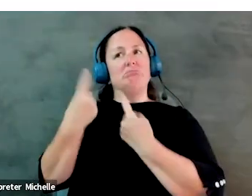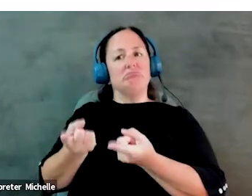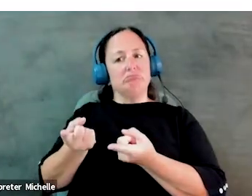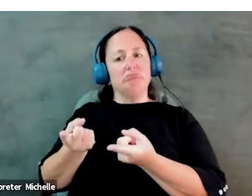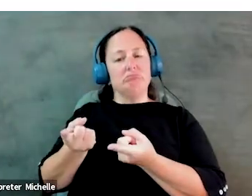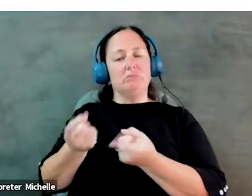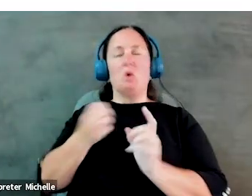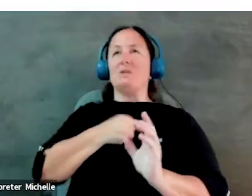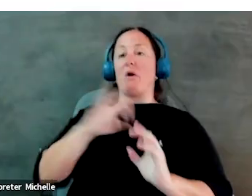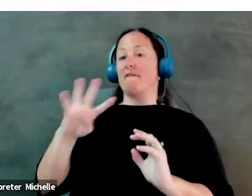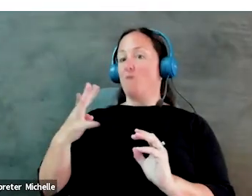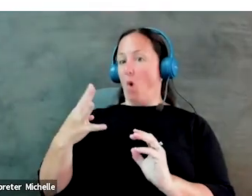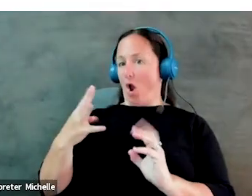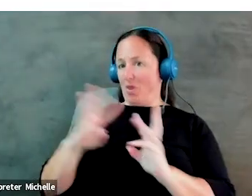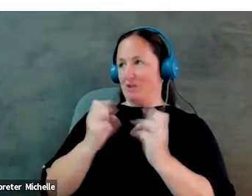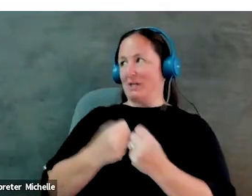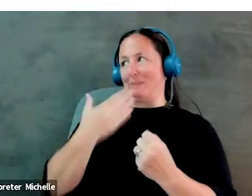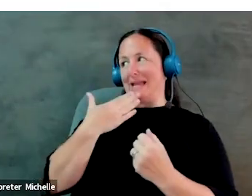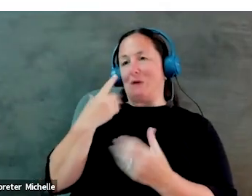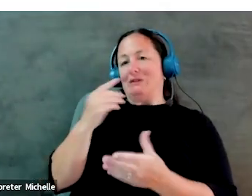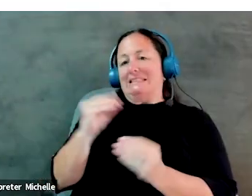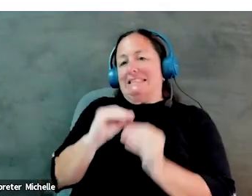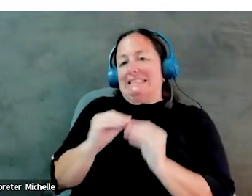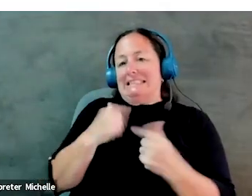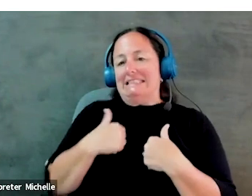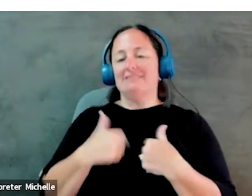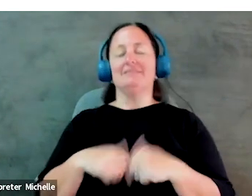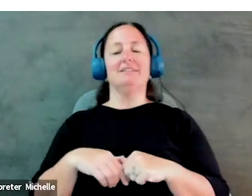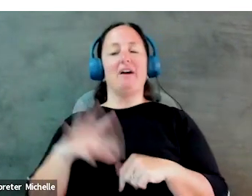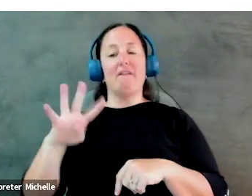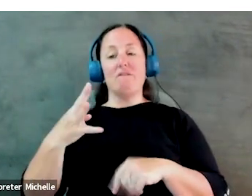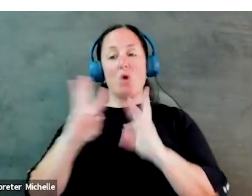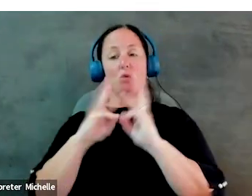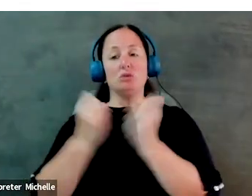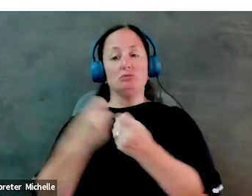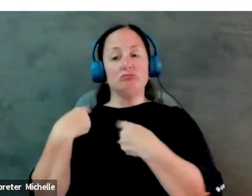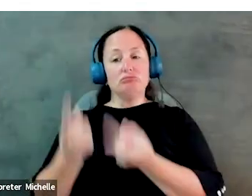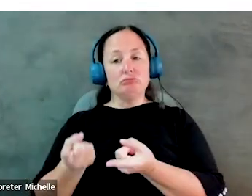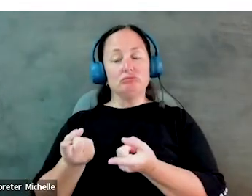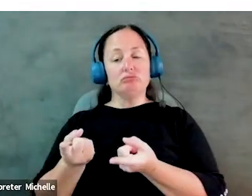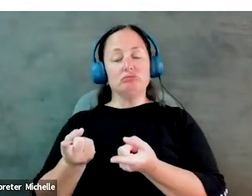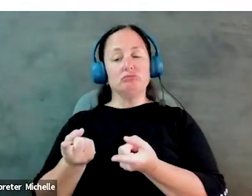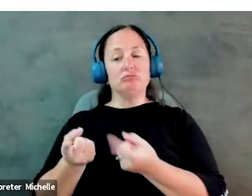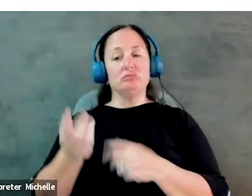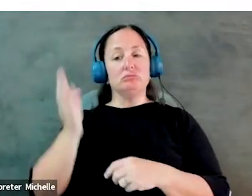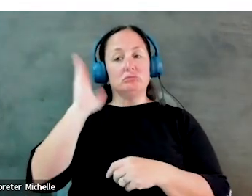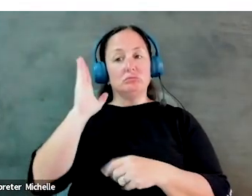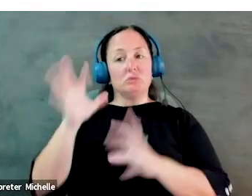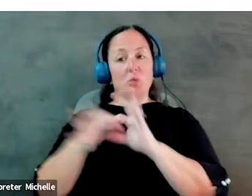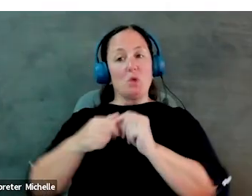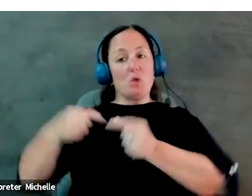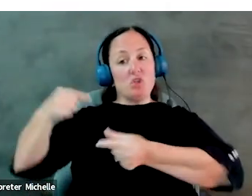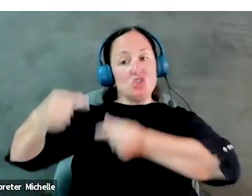put together. Oh, sorry, fourth. Thank you, Viviana, for correcting me. And what we have been speaking as